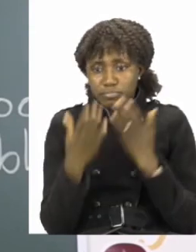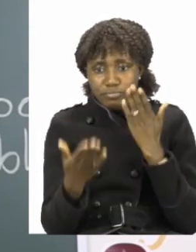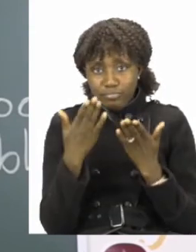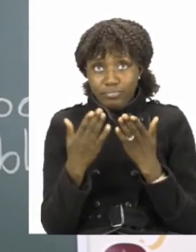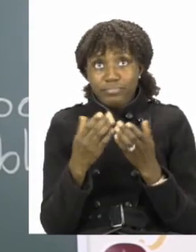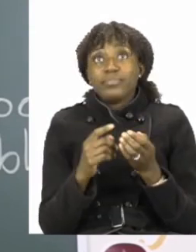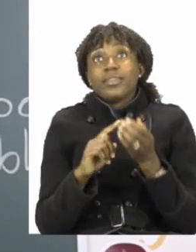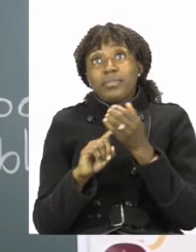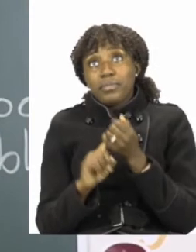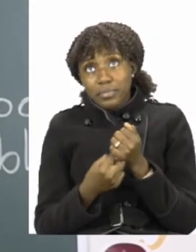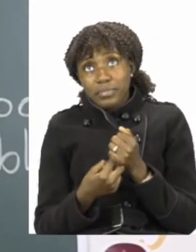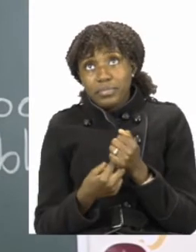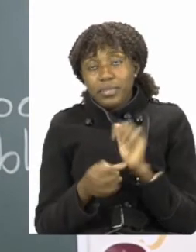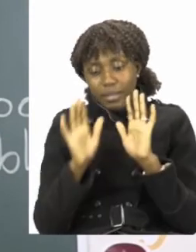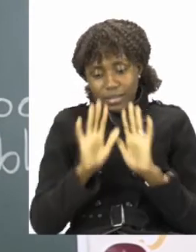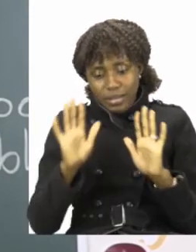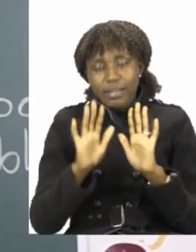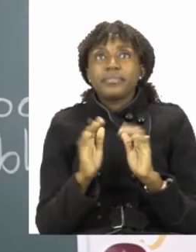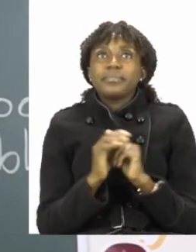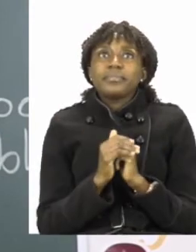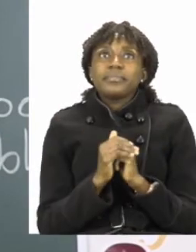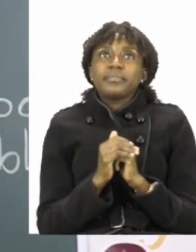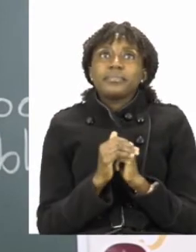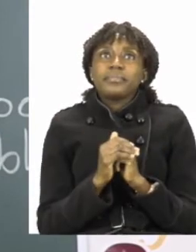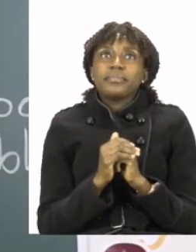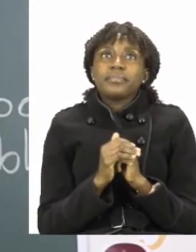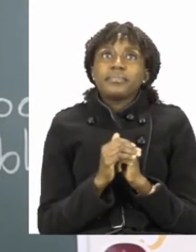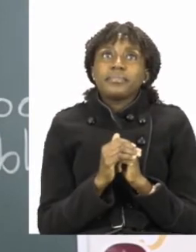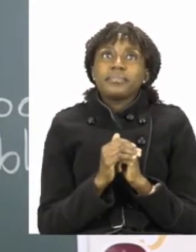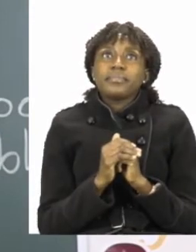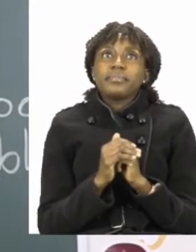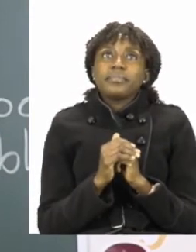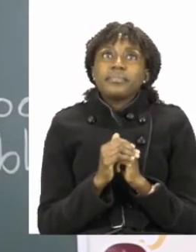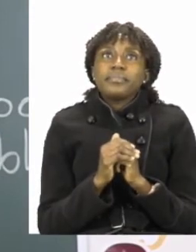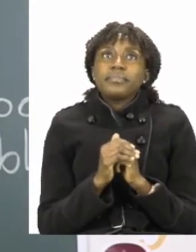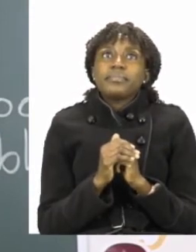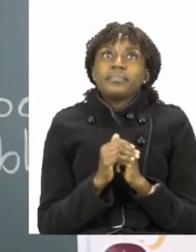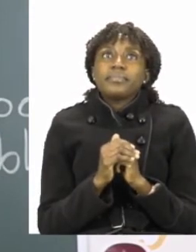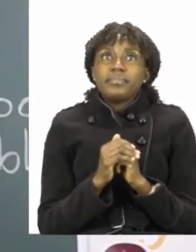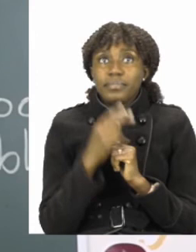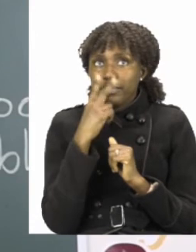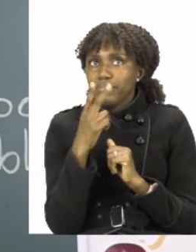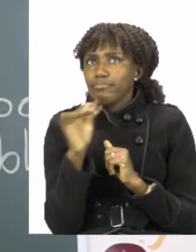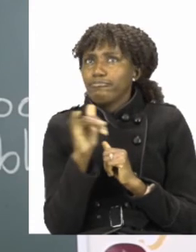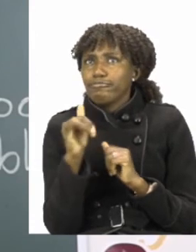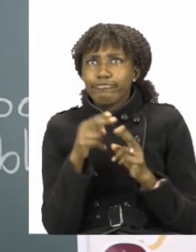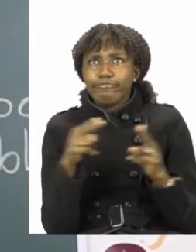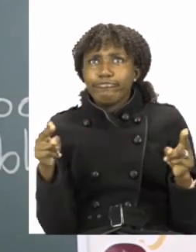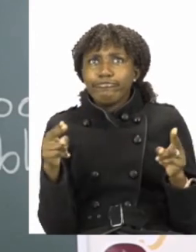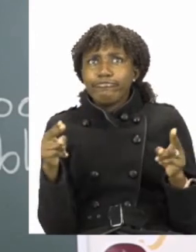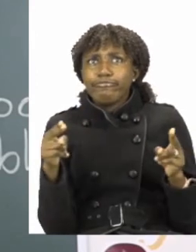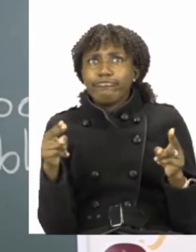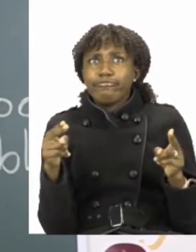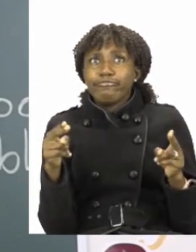sharpener to our crayon. If you check the difference in length for our sharpener and our crayon,